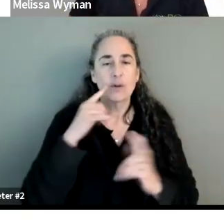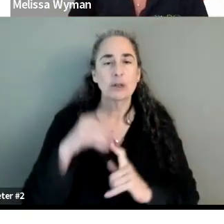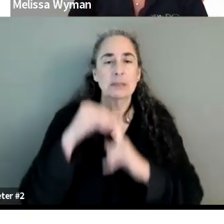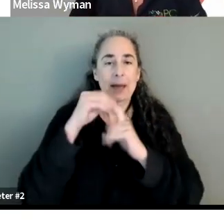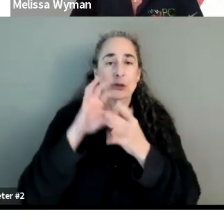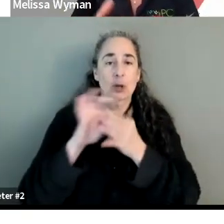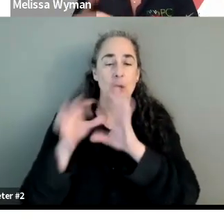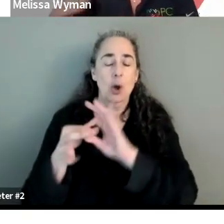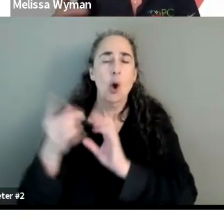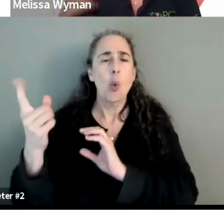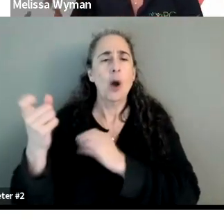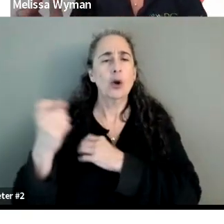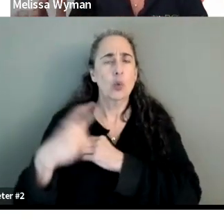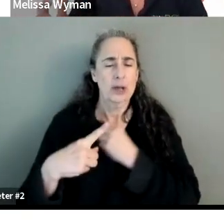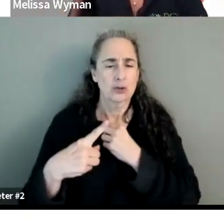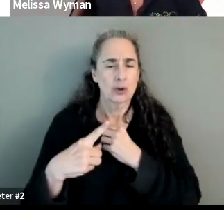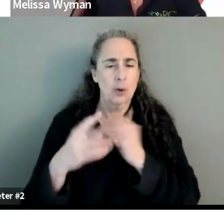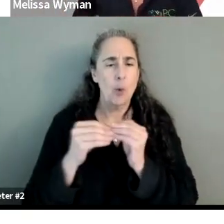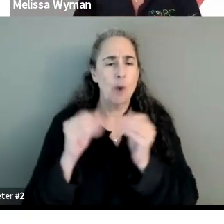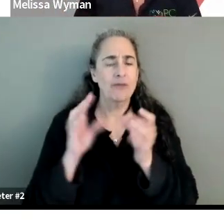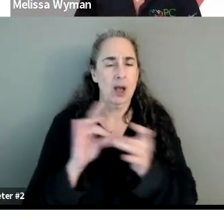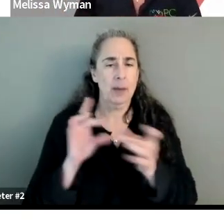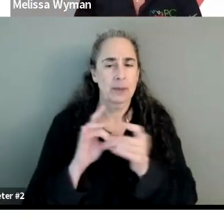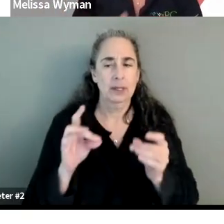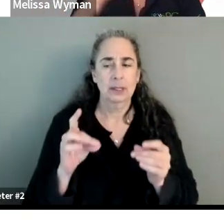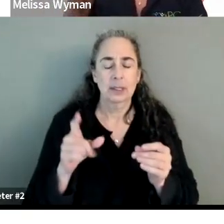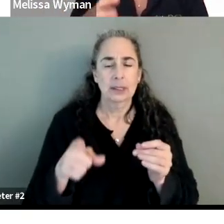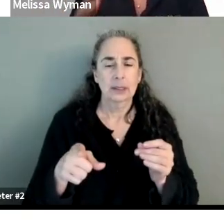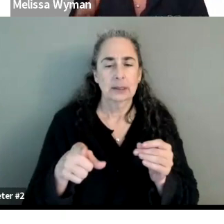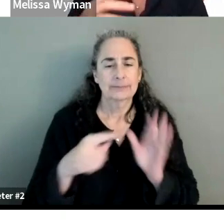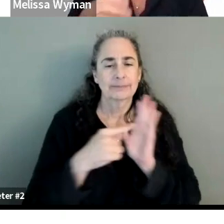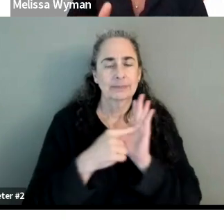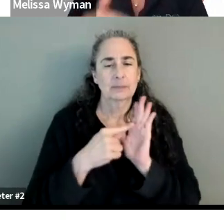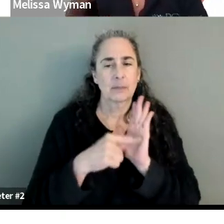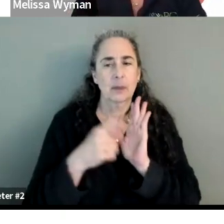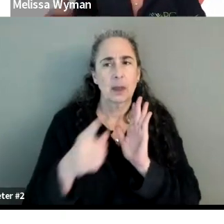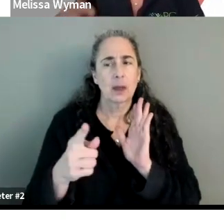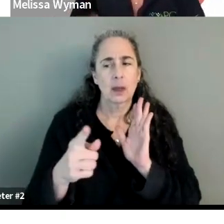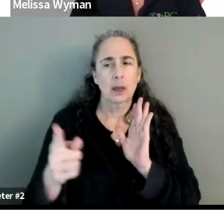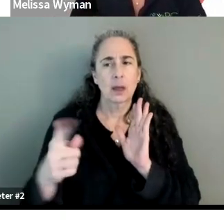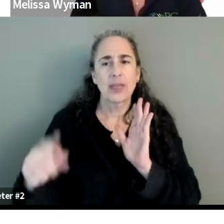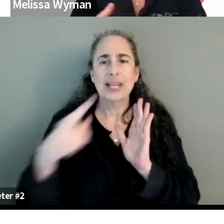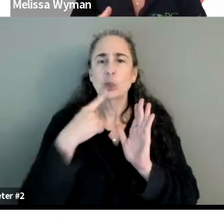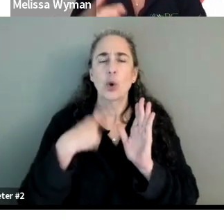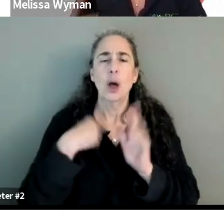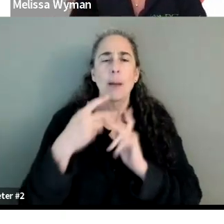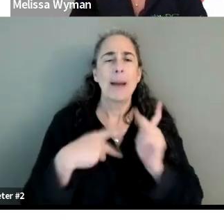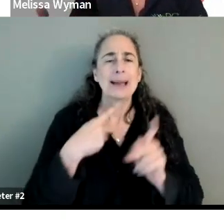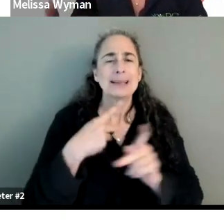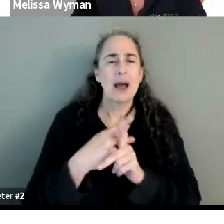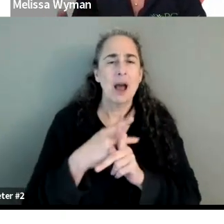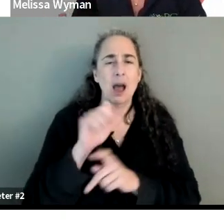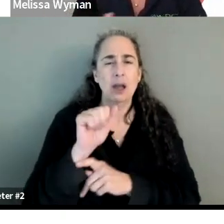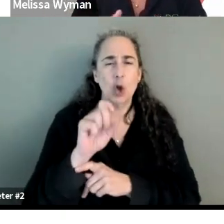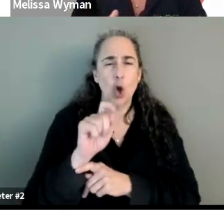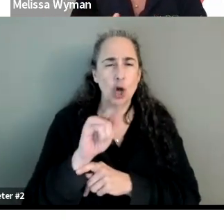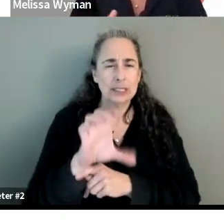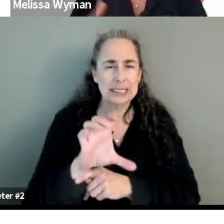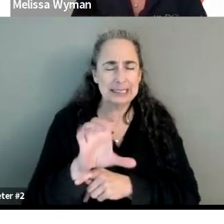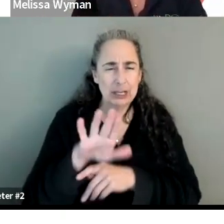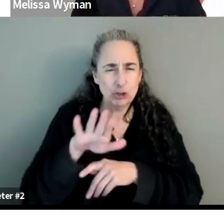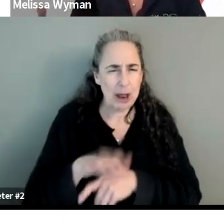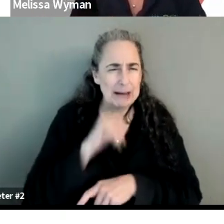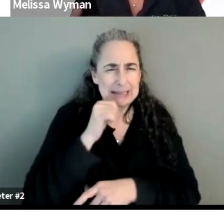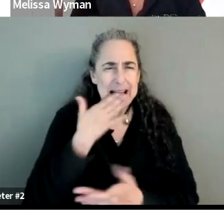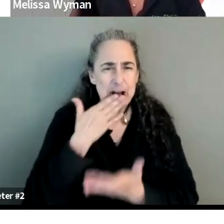So one of the questions, and it was more of a comment, but it said that they were told that their type of autistic child is not good for Special Olympics, and I